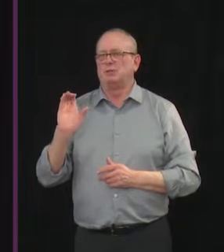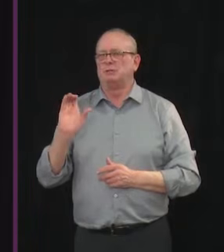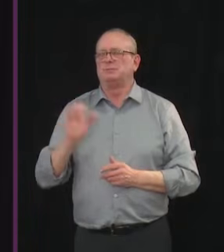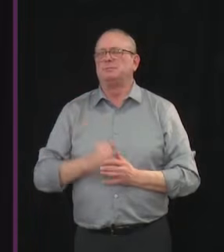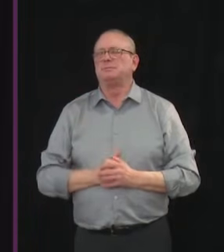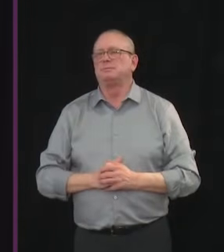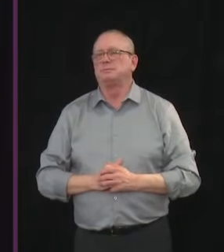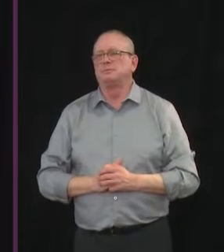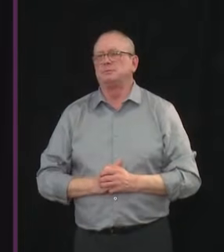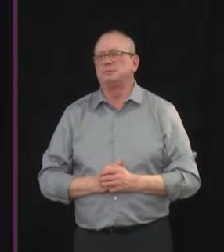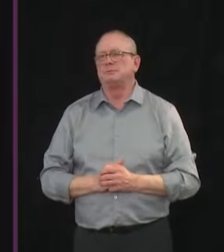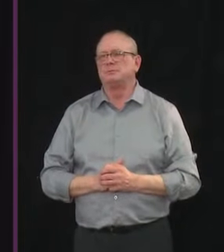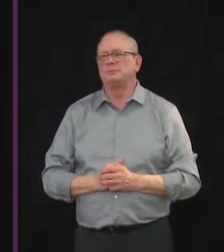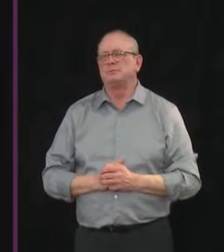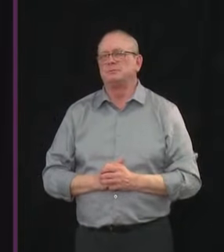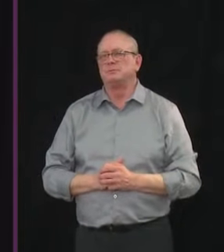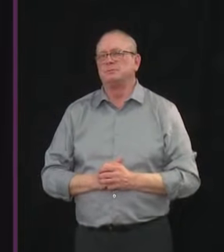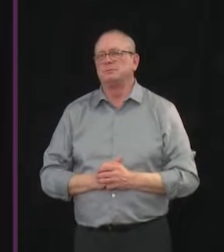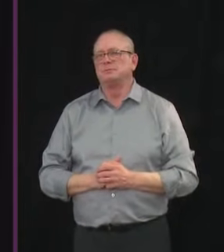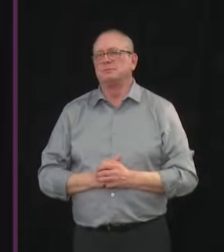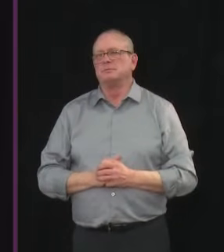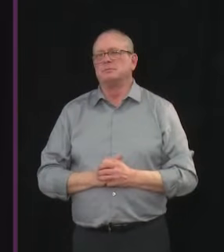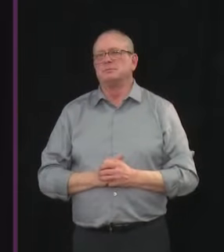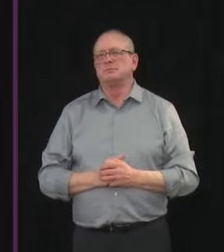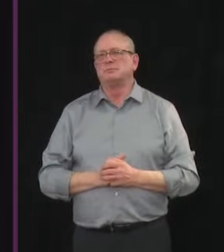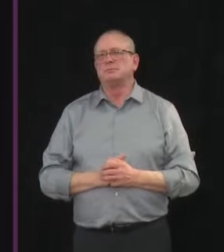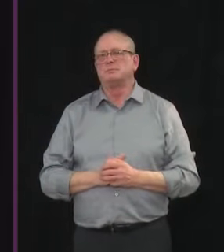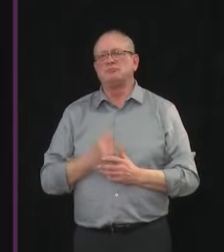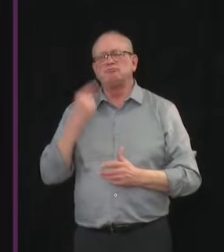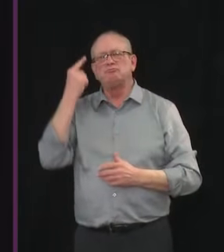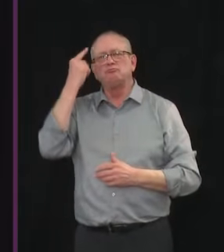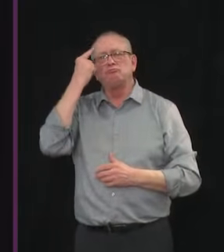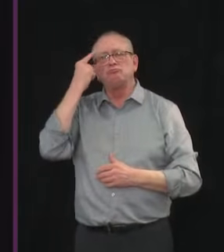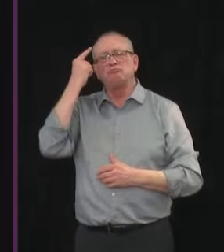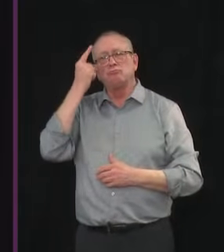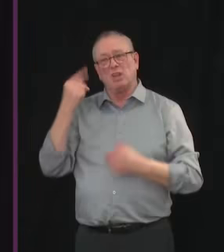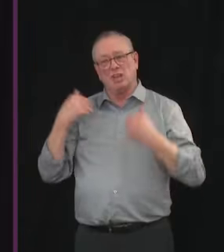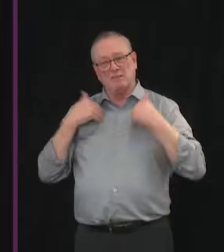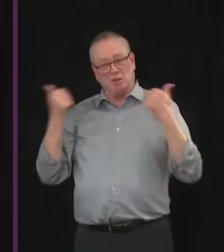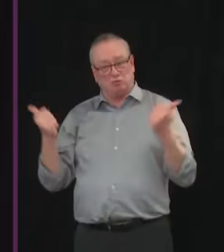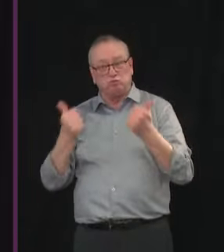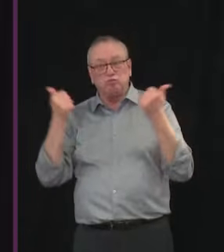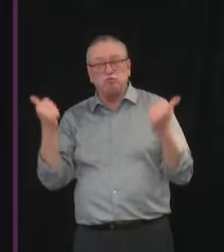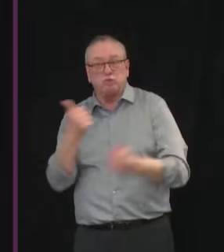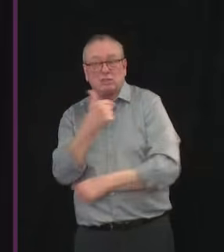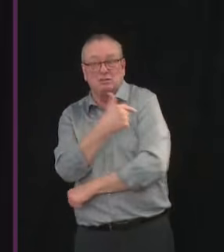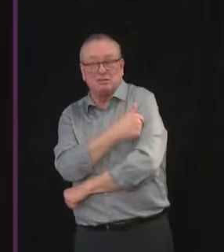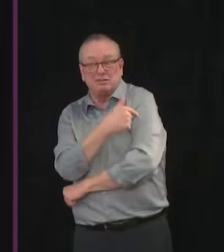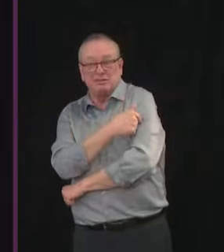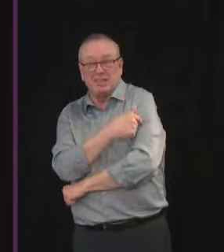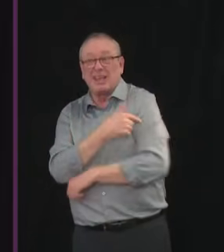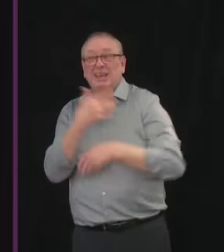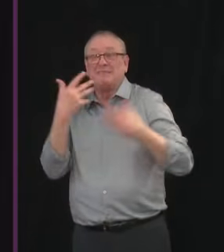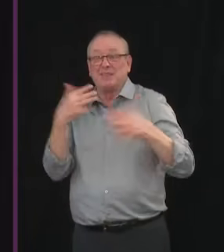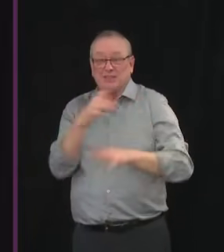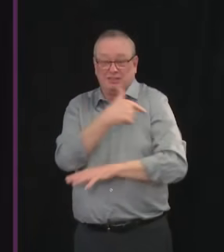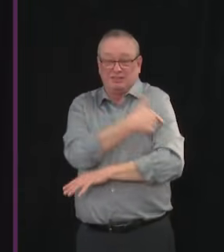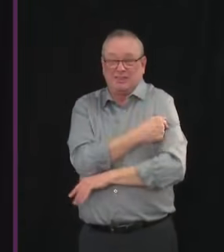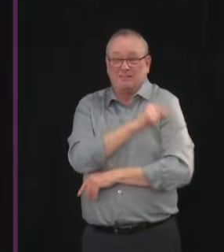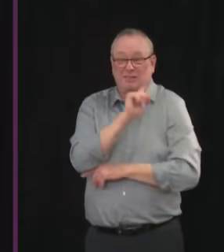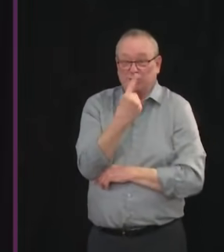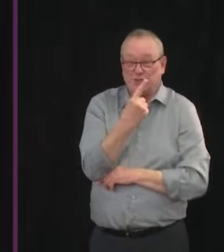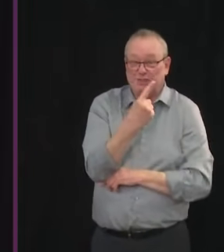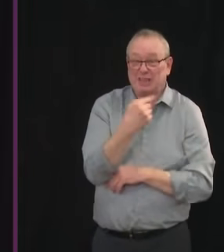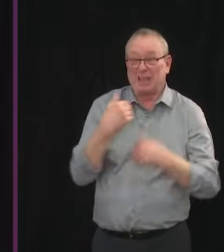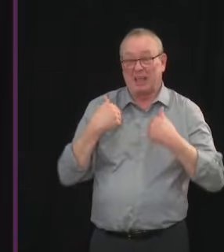Hi, Dr. Hinshaw. Are there currently enough doses to give everyone who had a first dose a second dose? And if not, what options are being